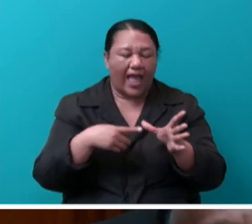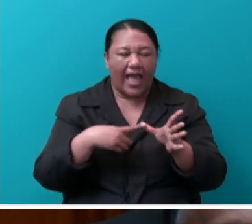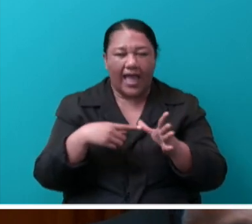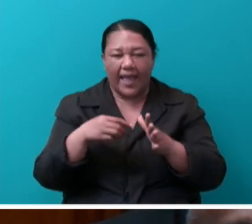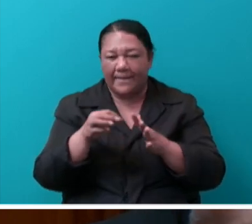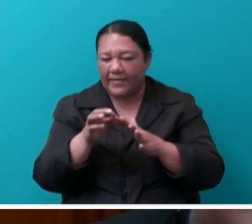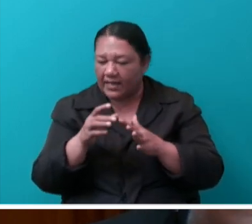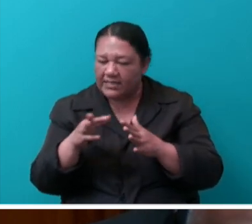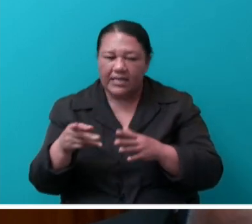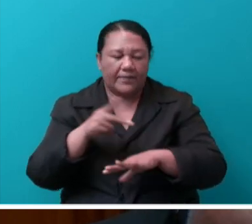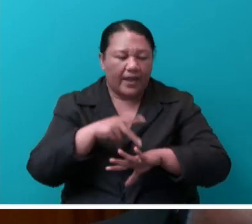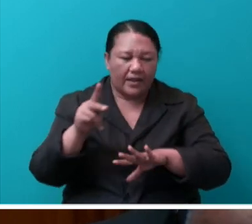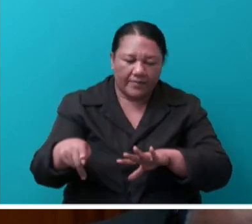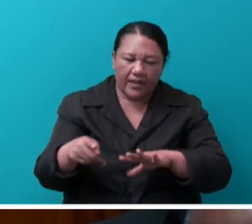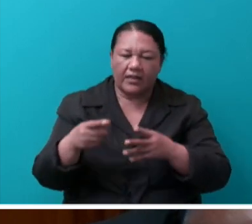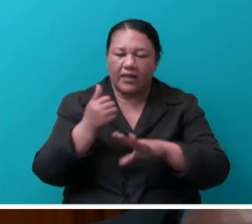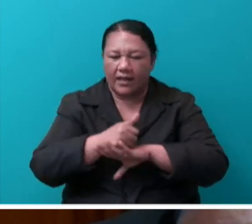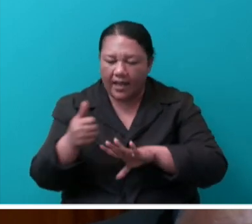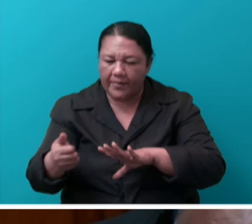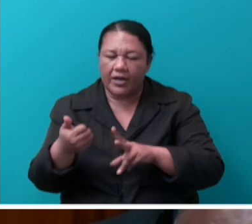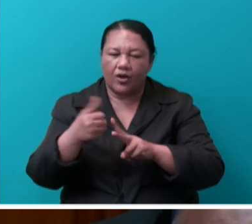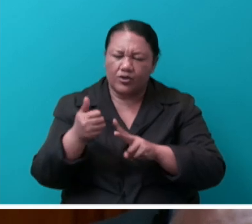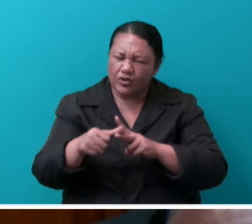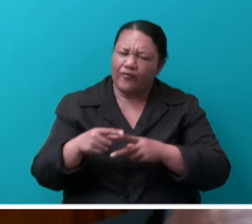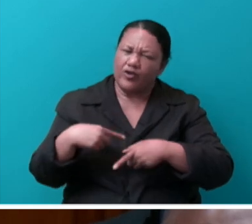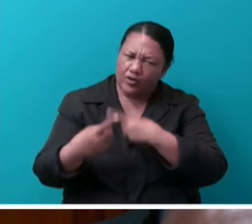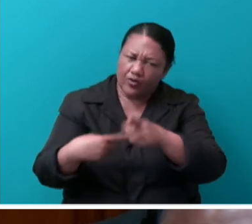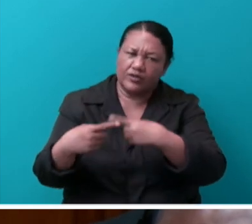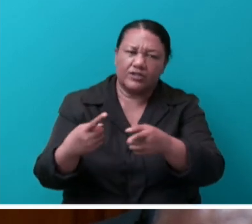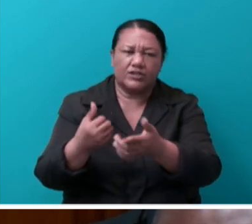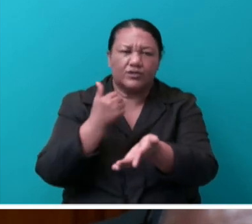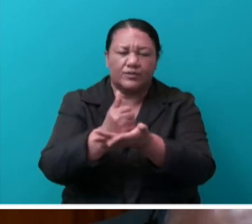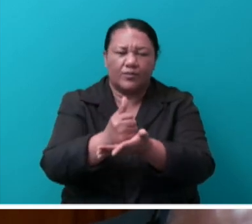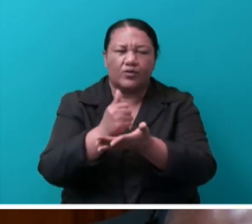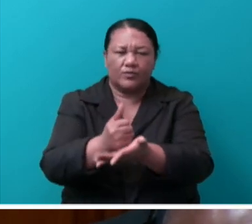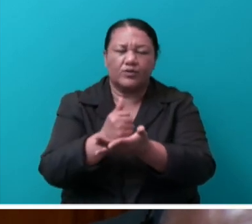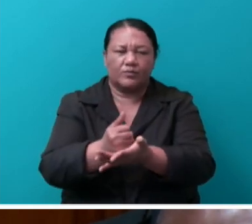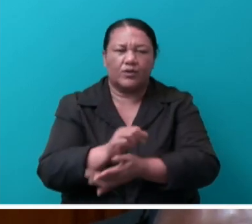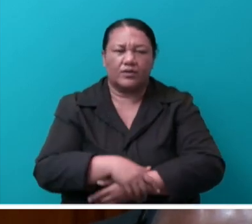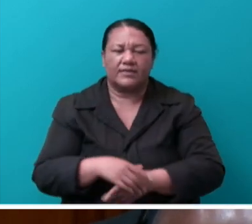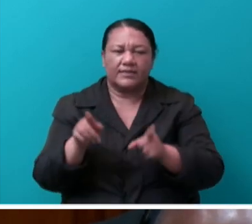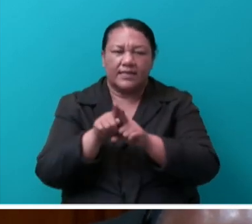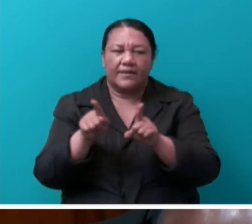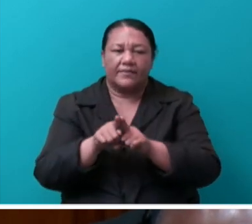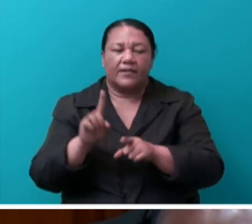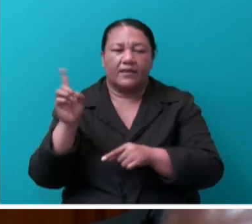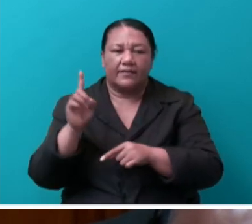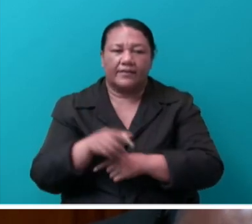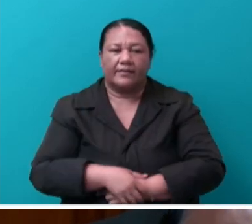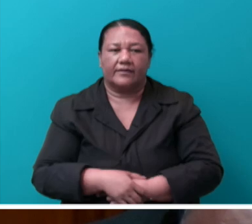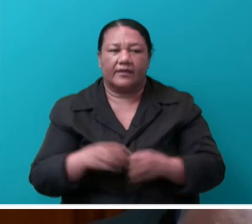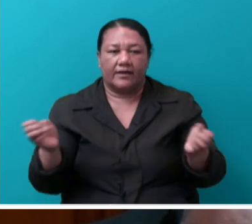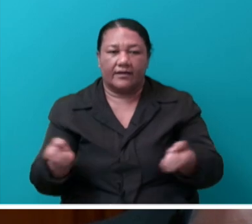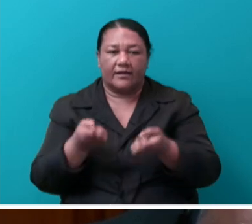government, and of course the House, for your continued support as well as